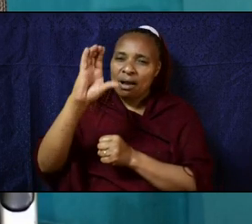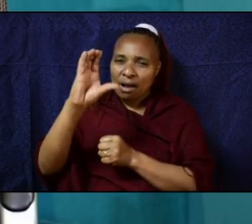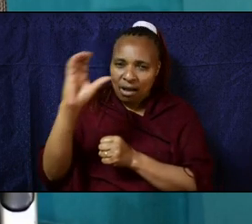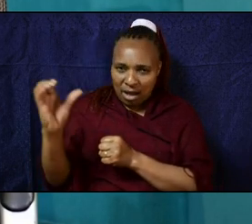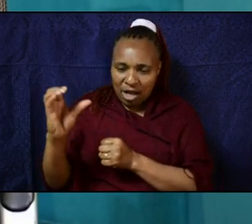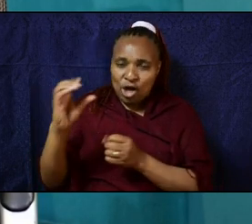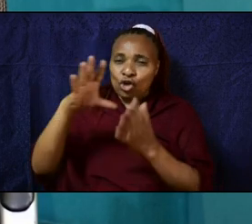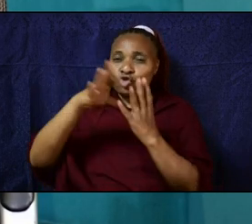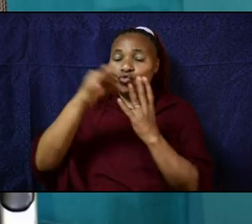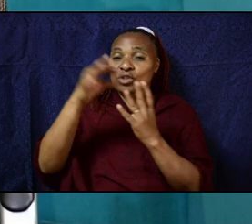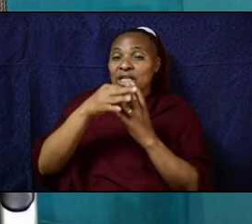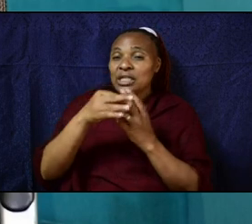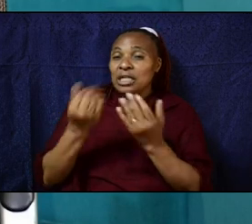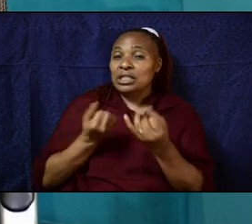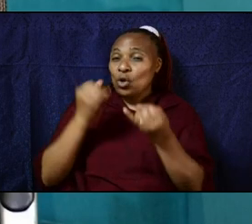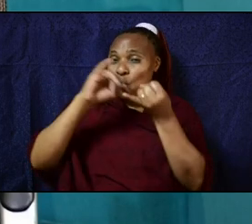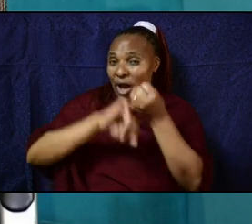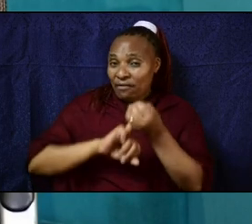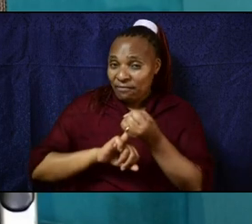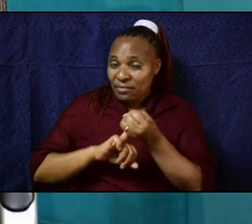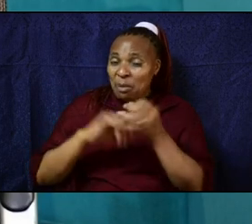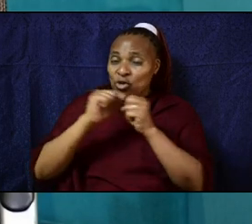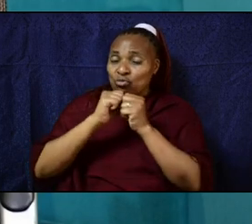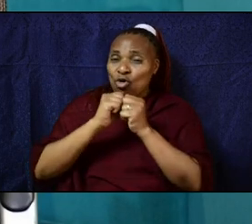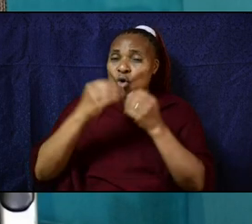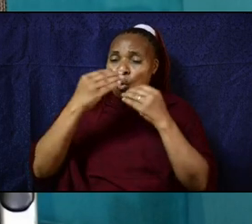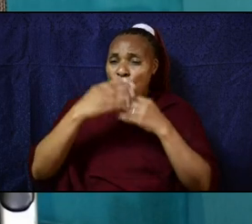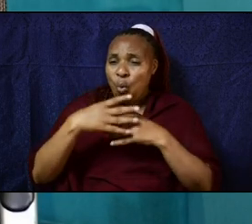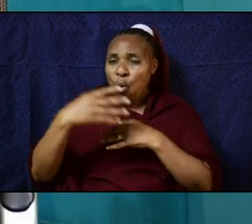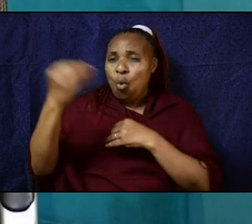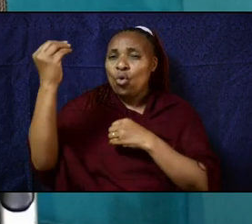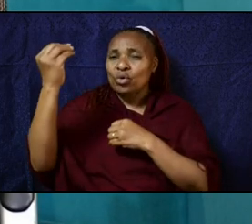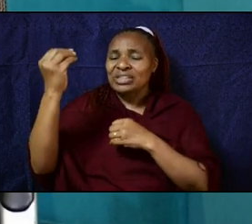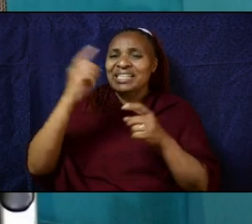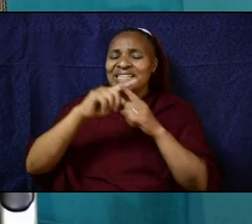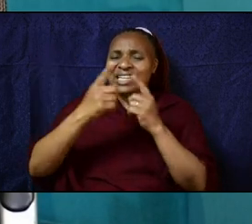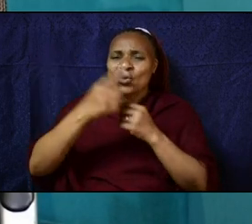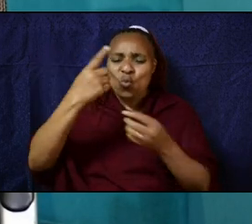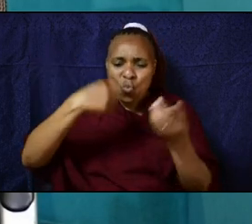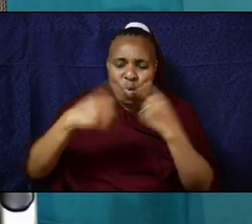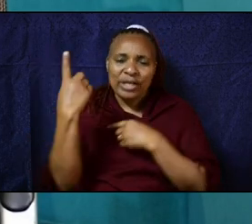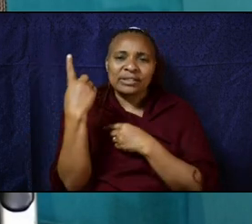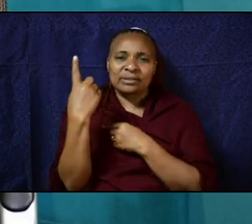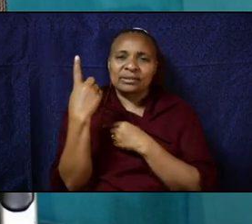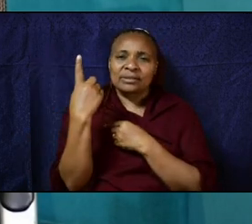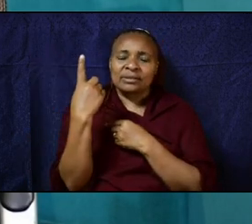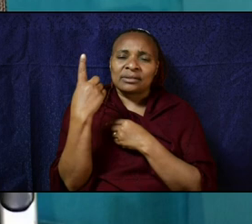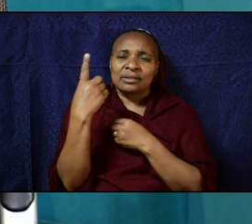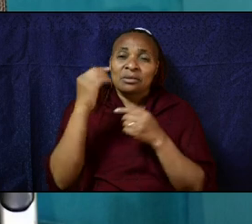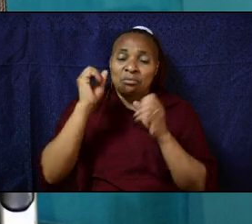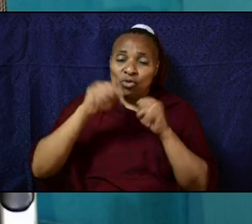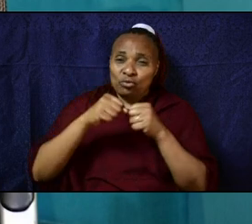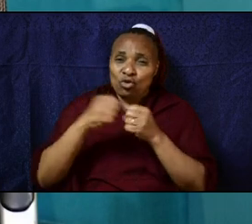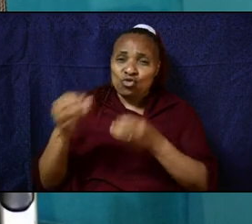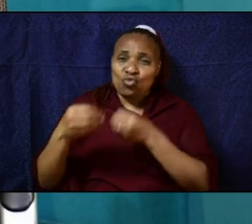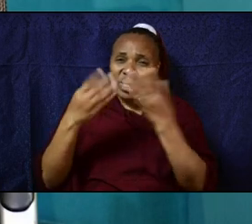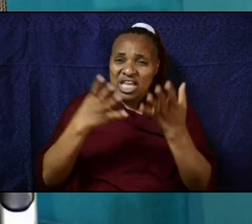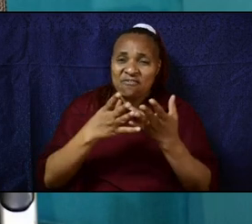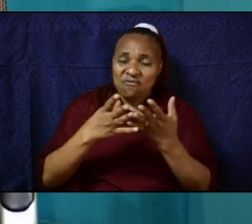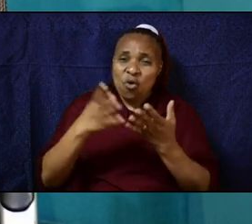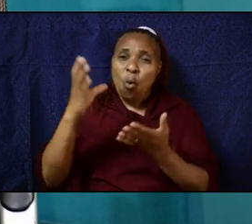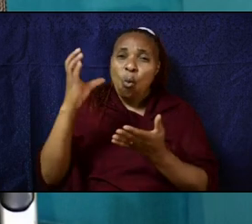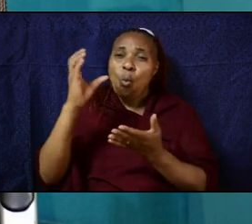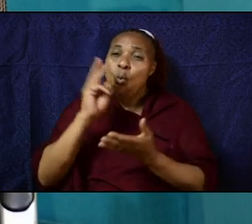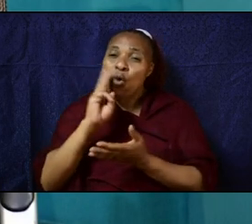wife. And she not only, she went the extra mile, you know, win some and then some. She went on ahead to give drink to the